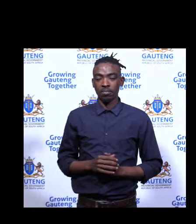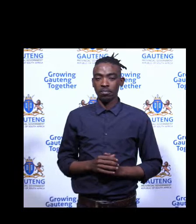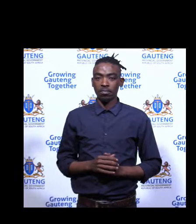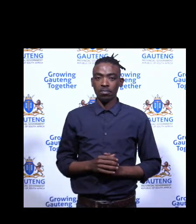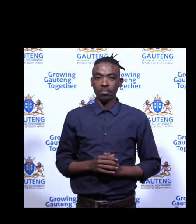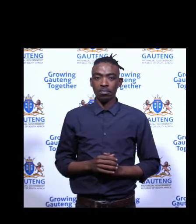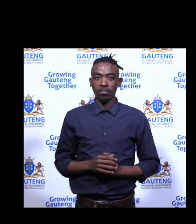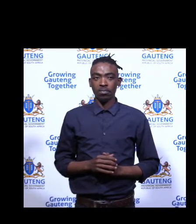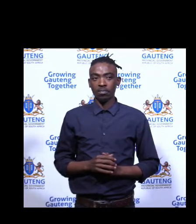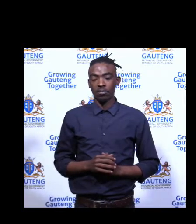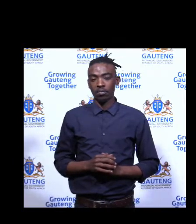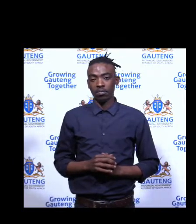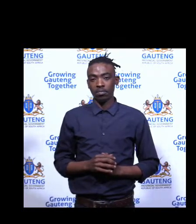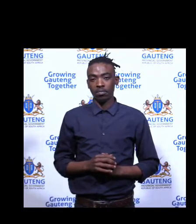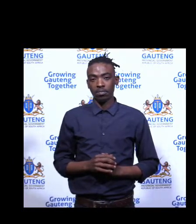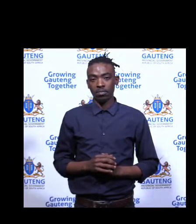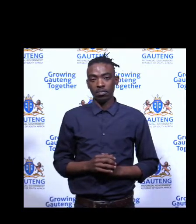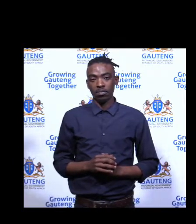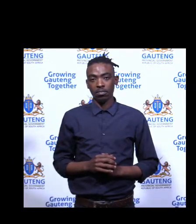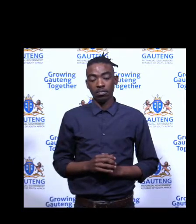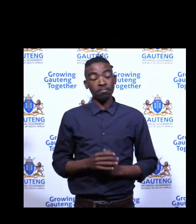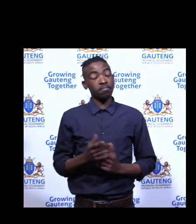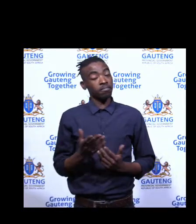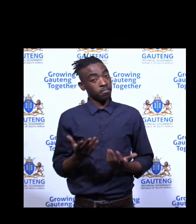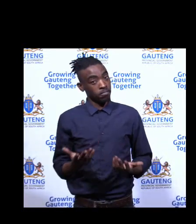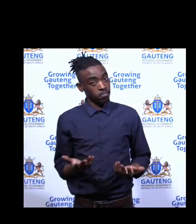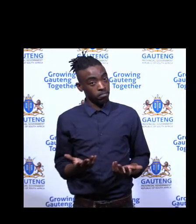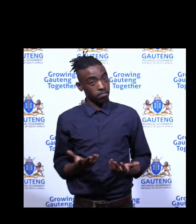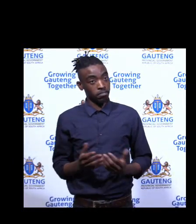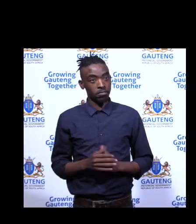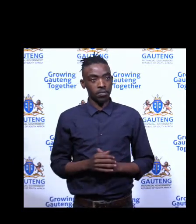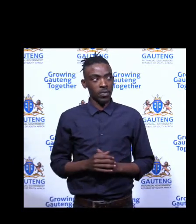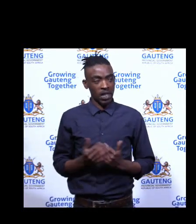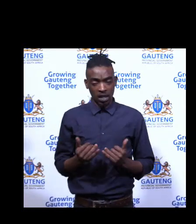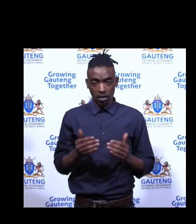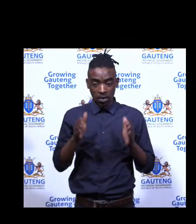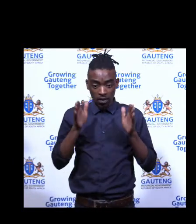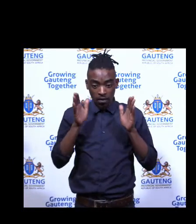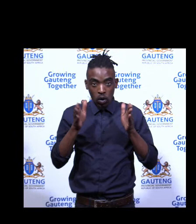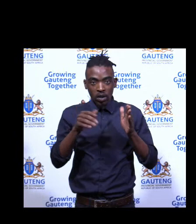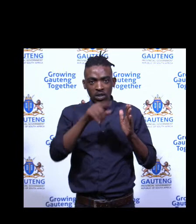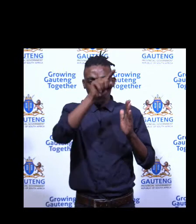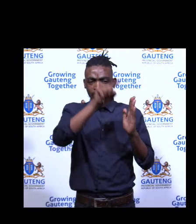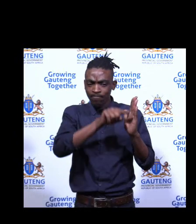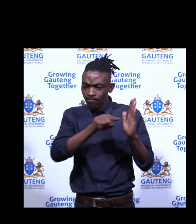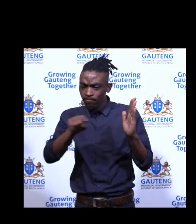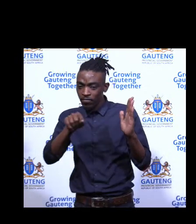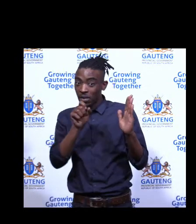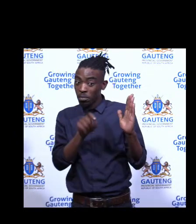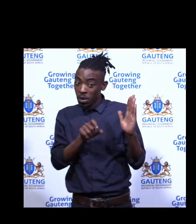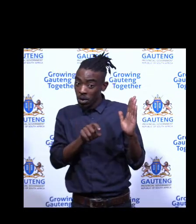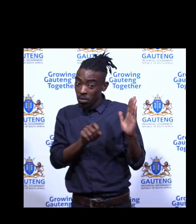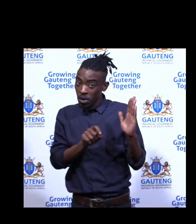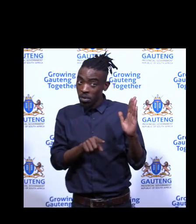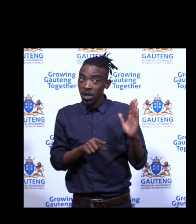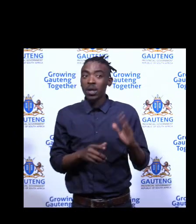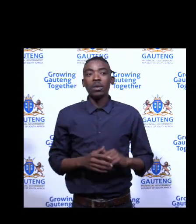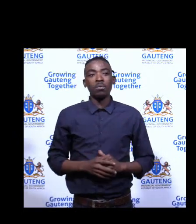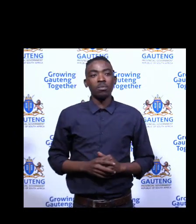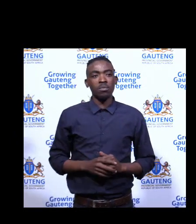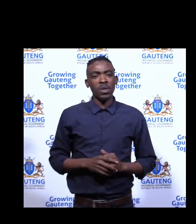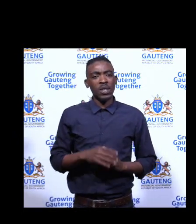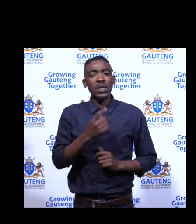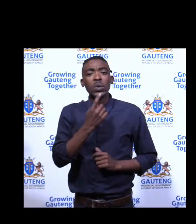closer to basically now. So let's focus on this graph here. So those